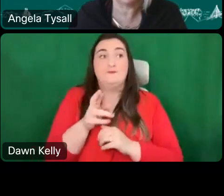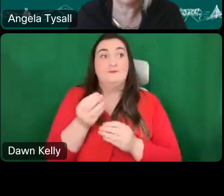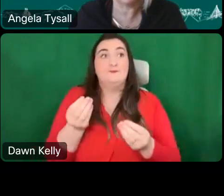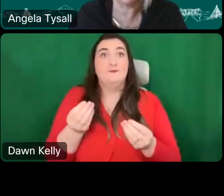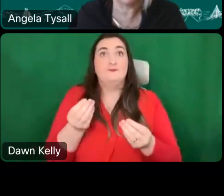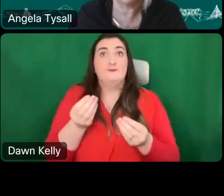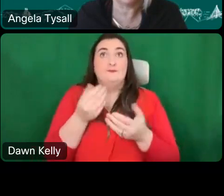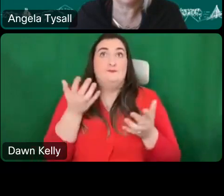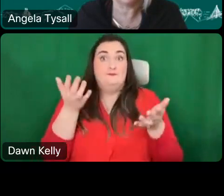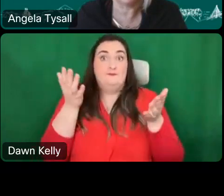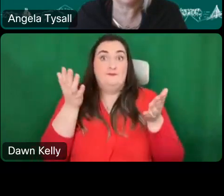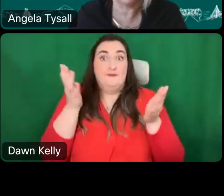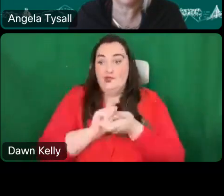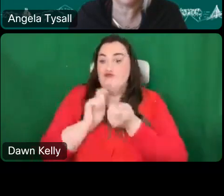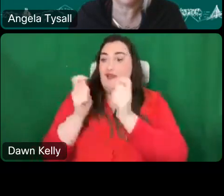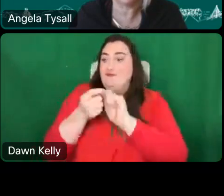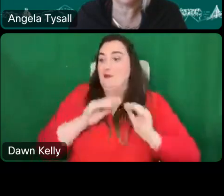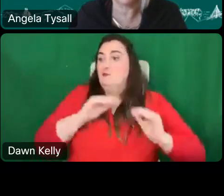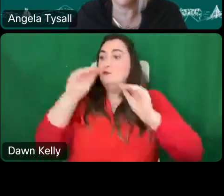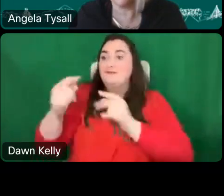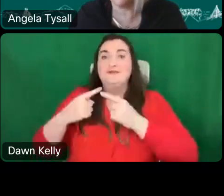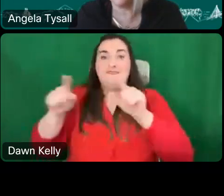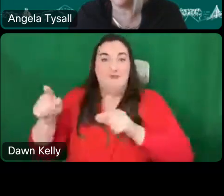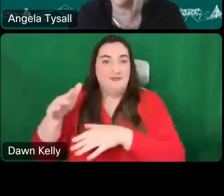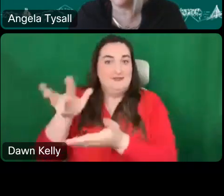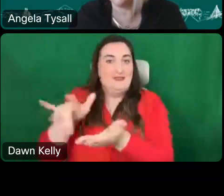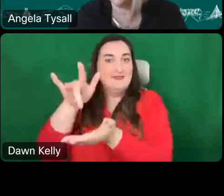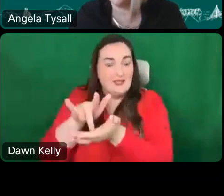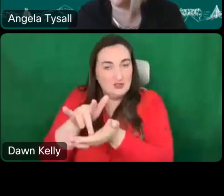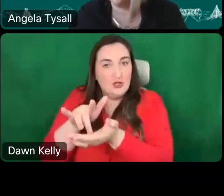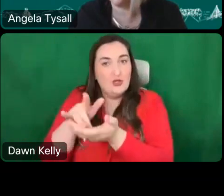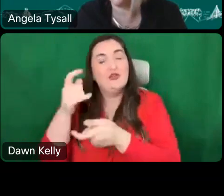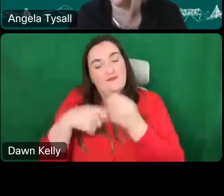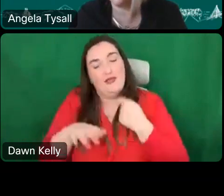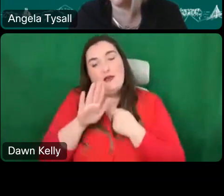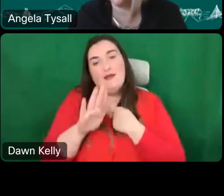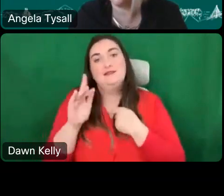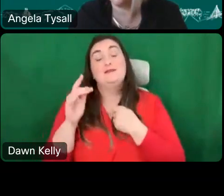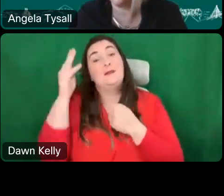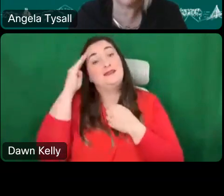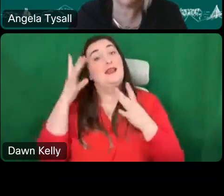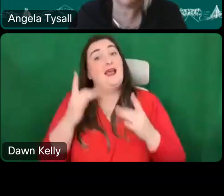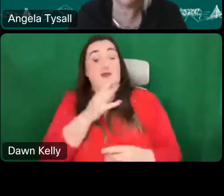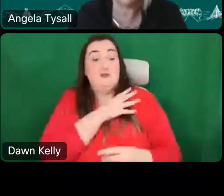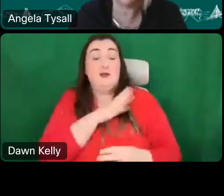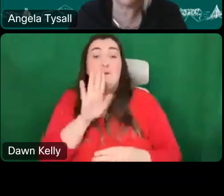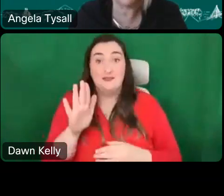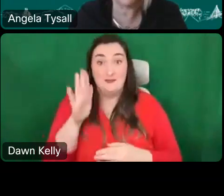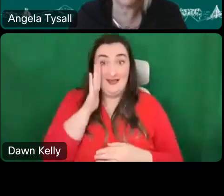has been transferred to another facility, the Mental Health Commission must be notified within 7